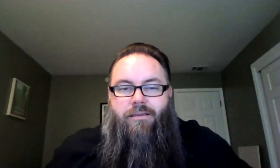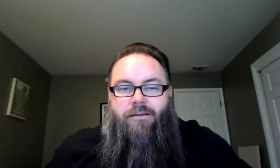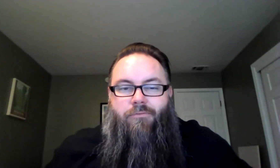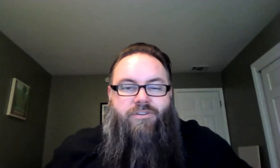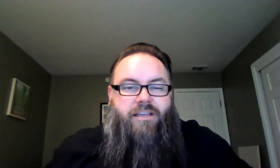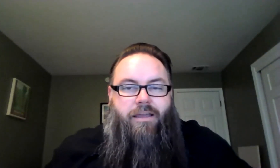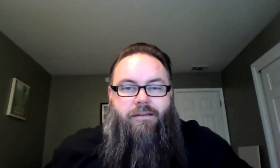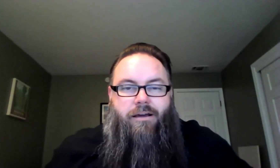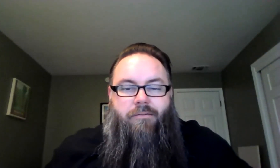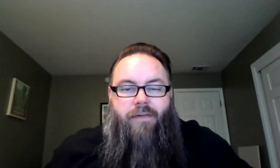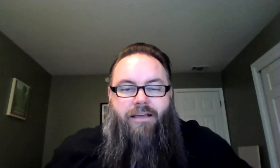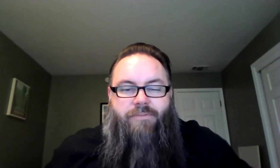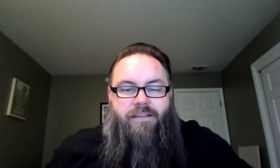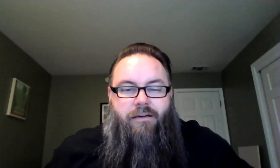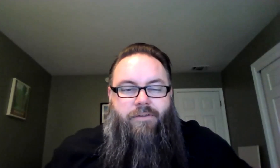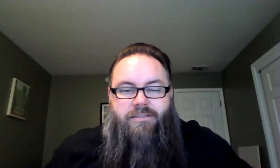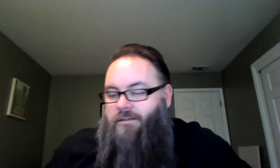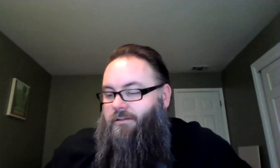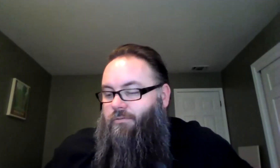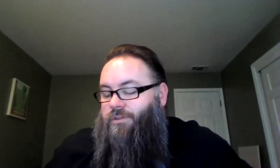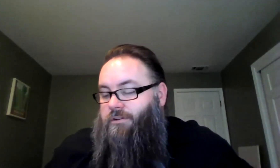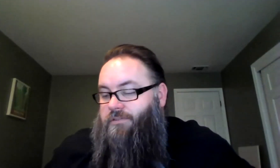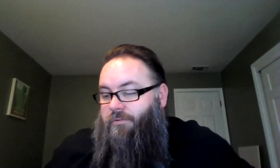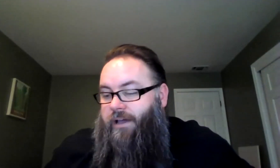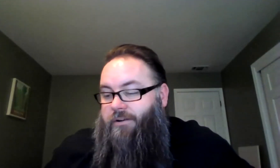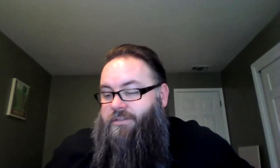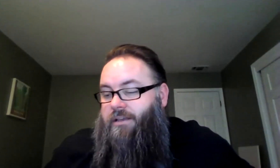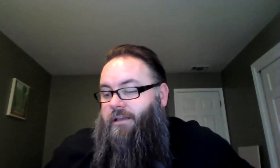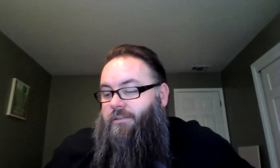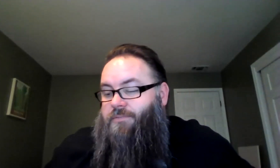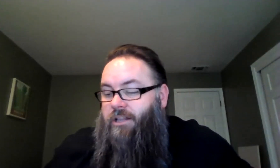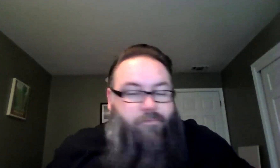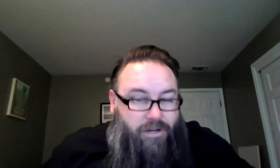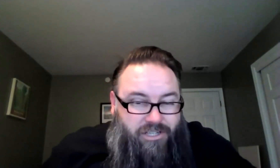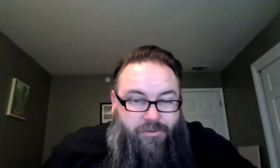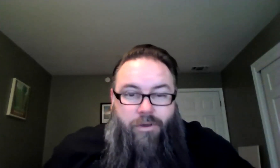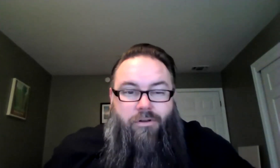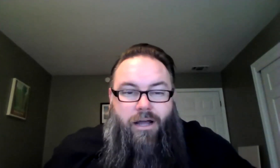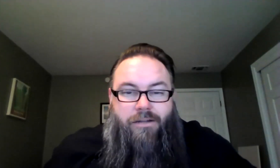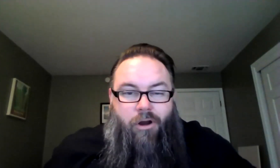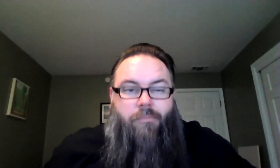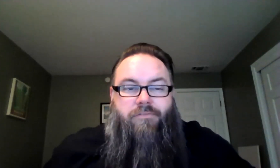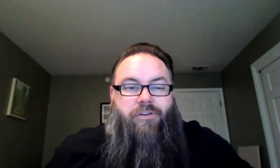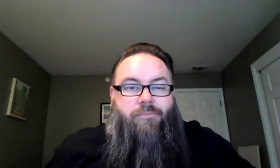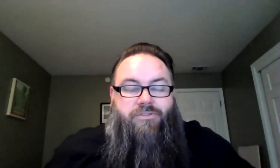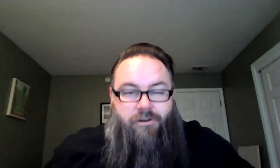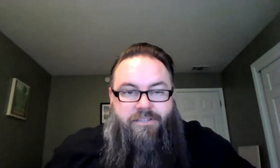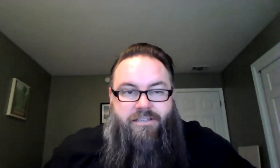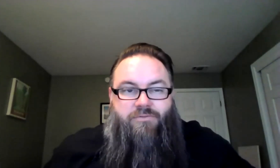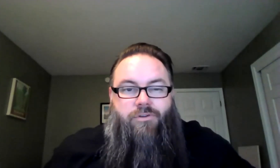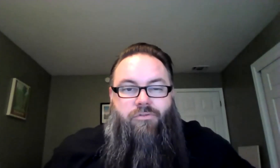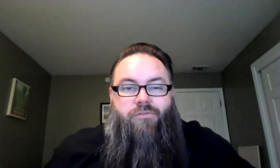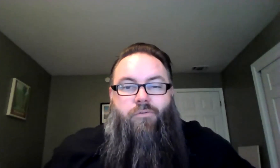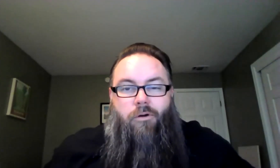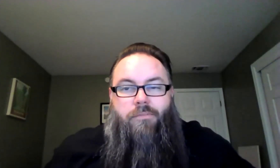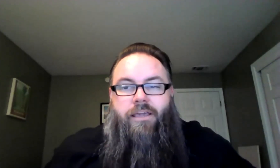in the oversight aspect of it with the service providers. There's been a lot of questions about whether or not the Department of Developmental